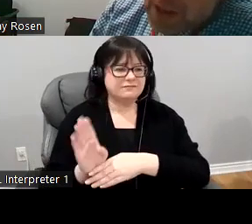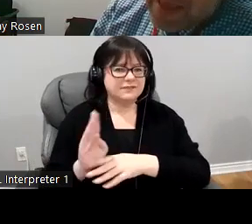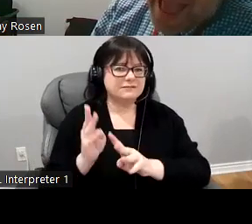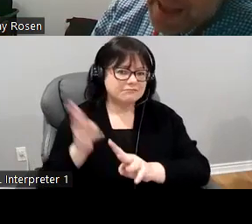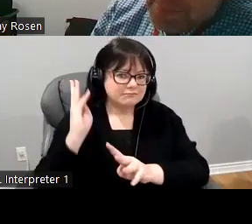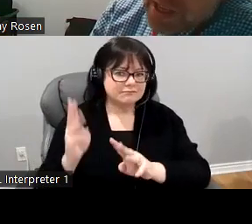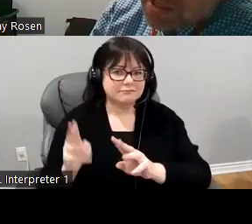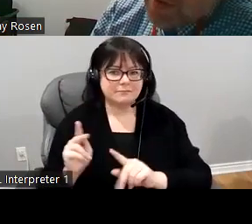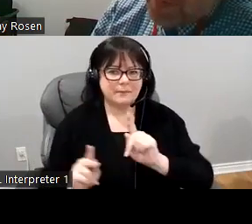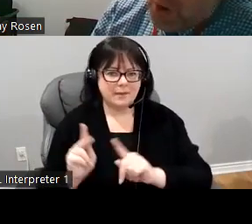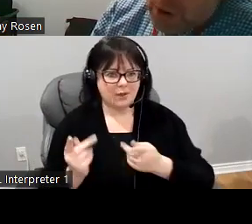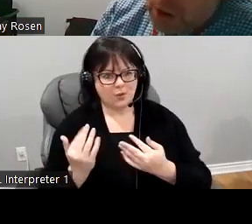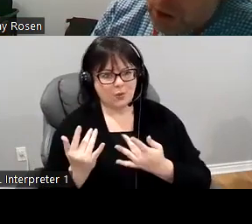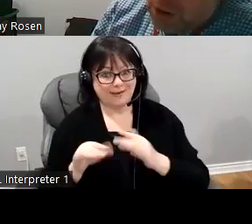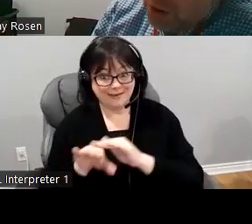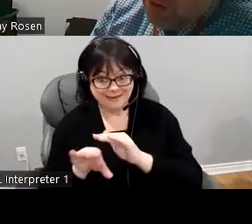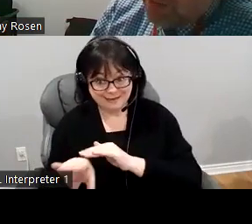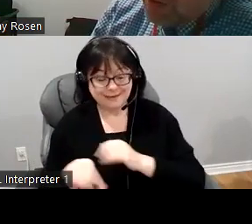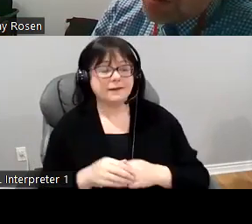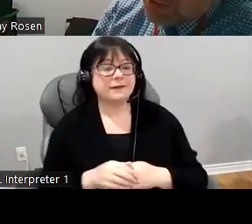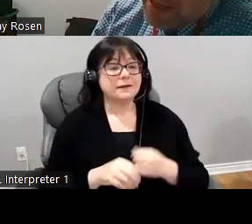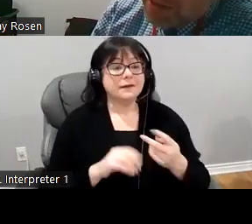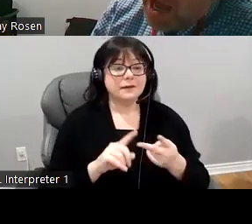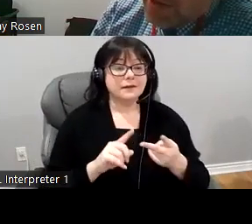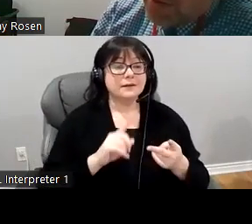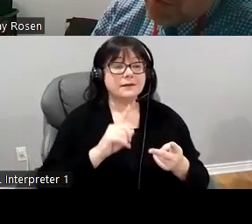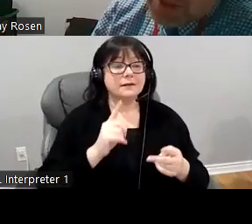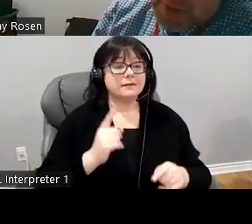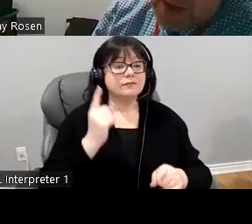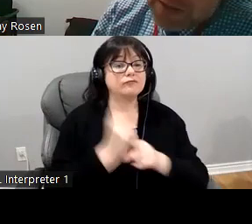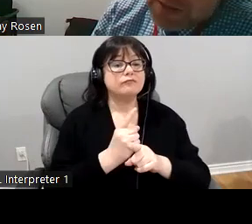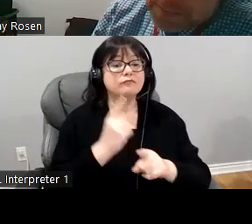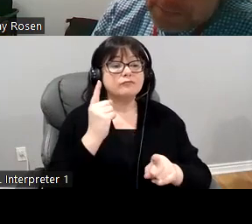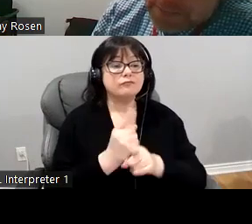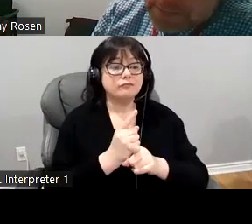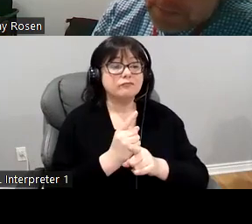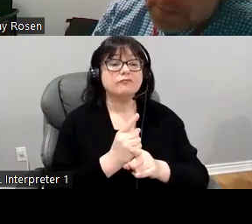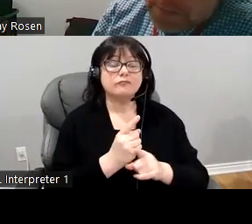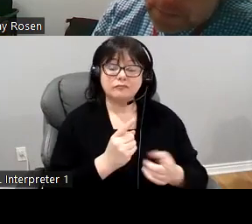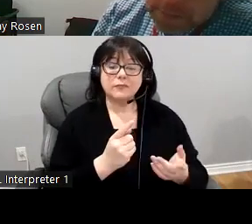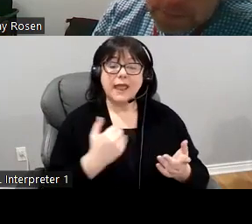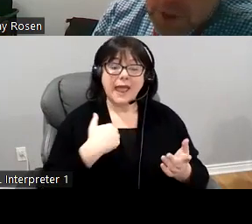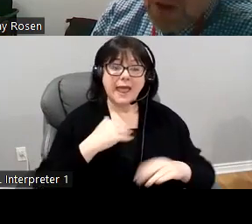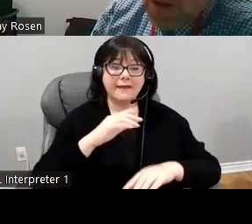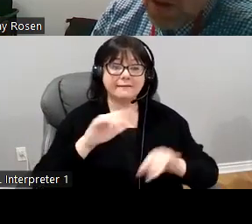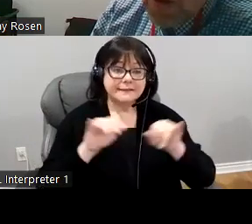Also, the absence of a protocol for a streamlined response.